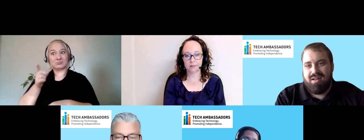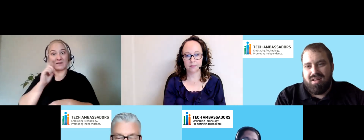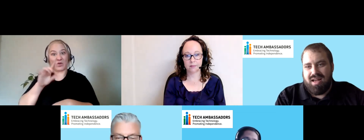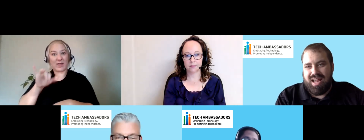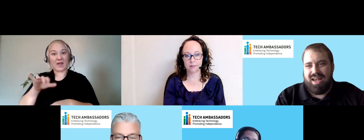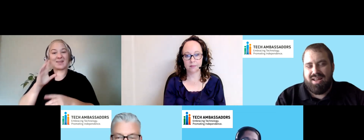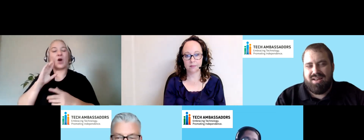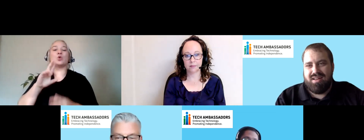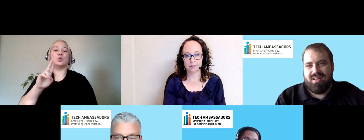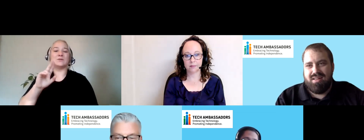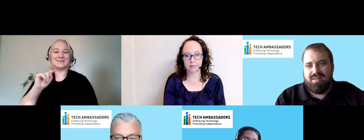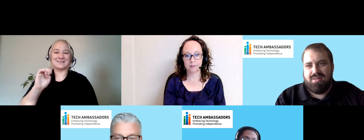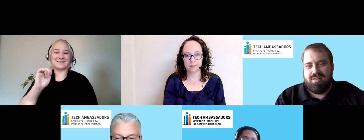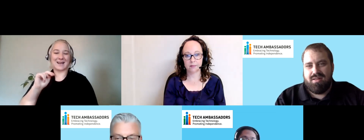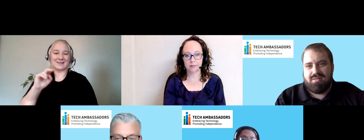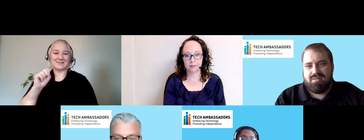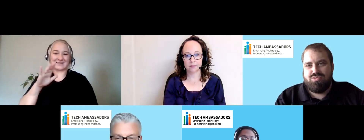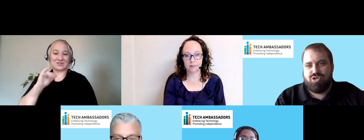cleaner, and